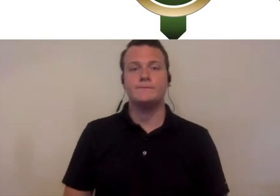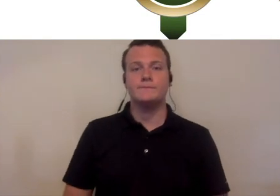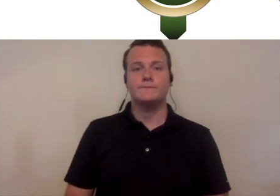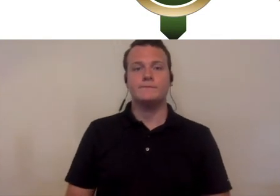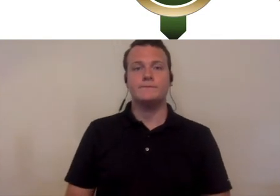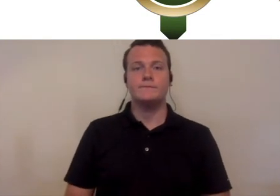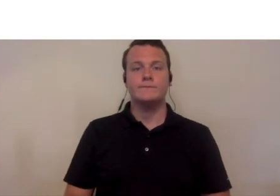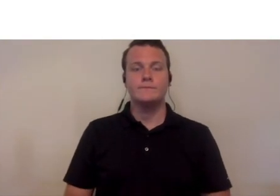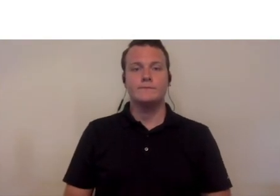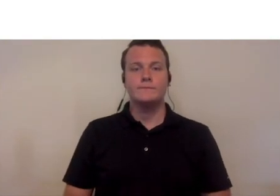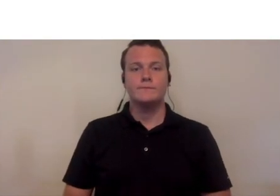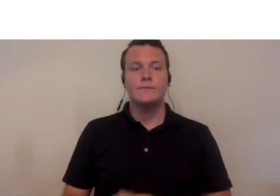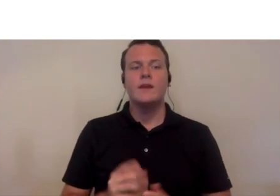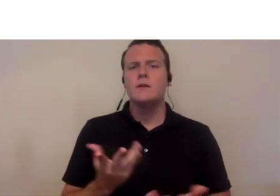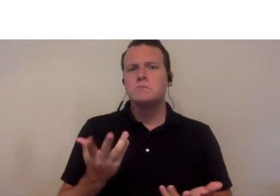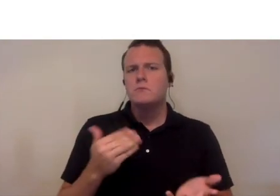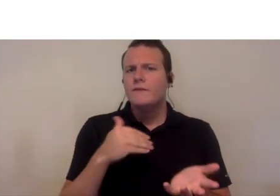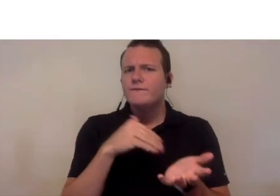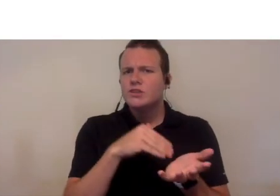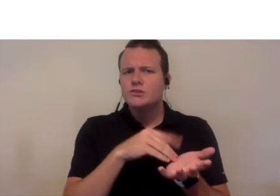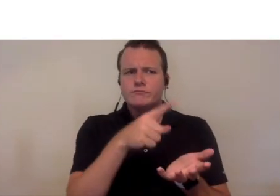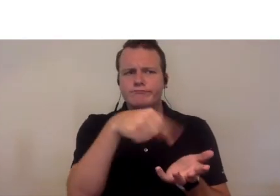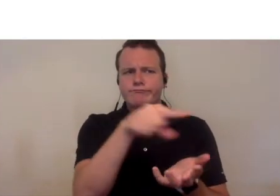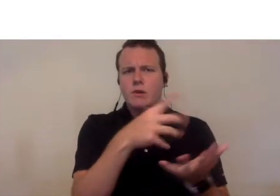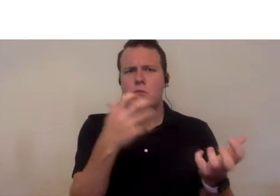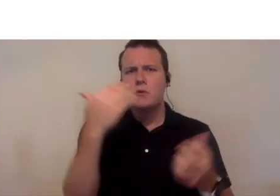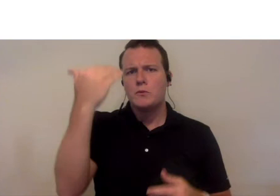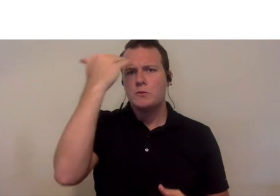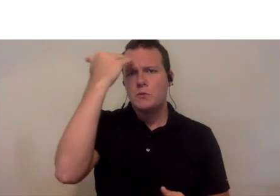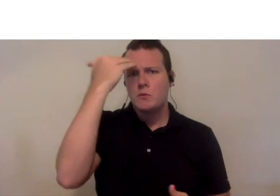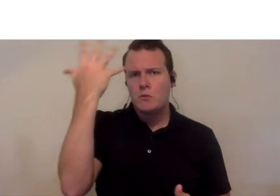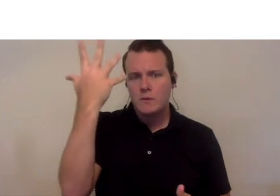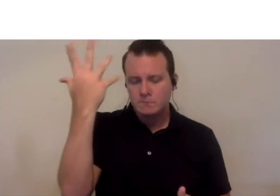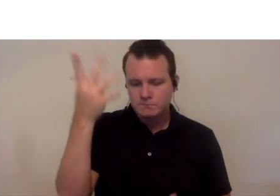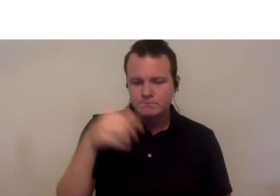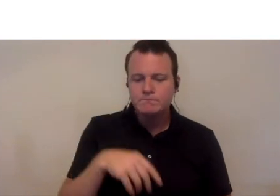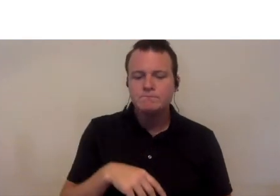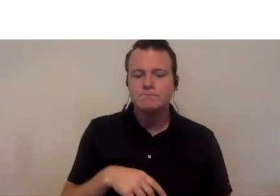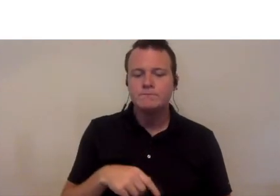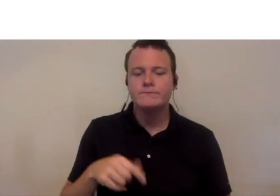What do physicians want to know? What do they want to know? So this portion,